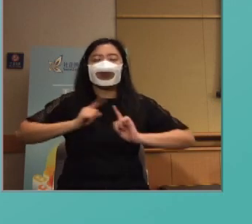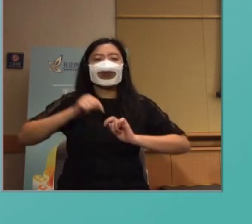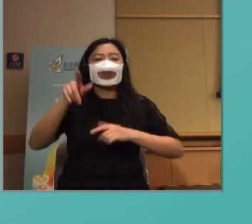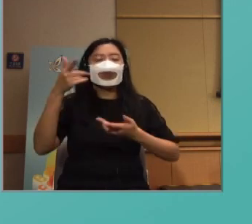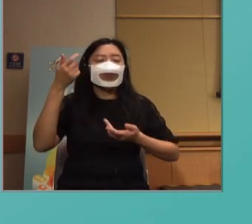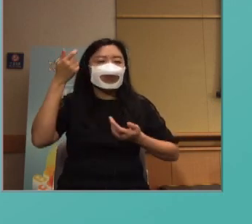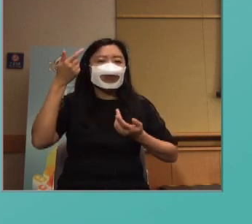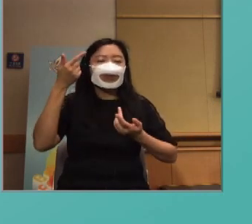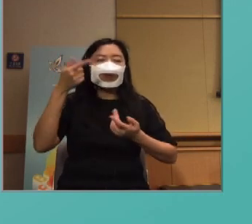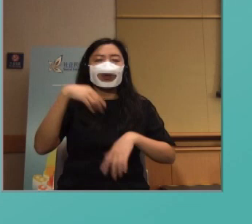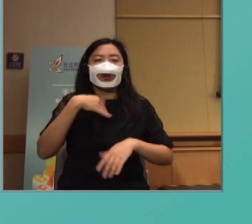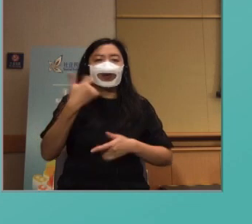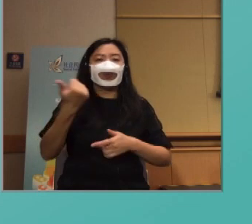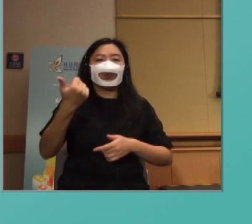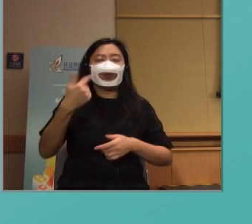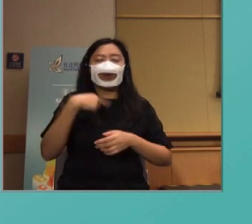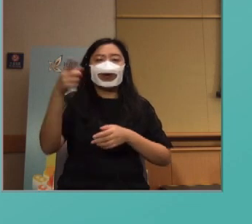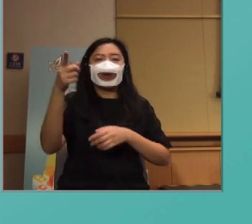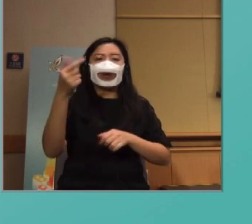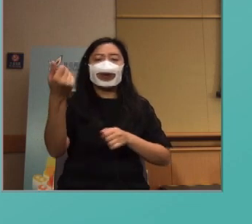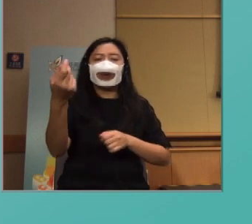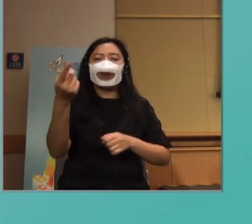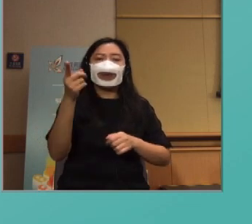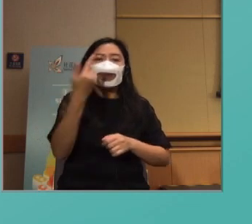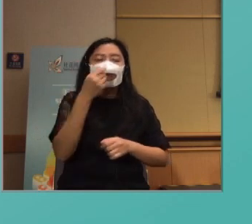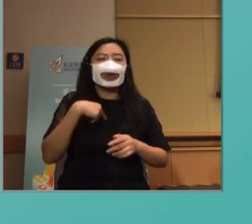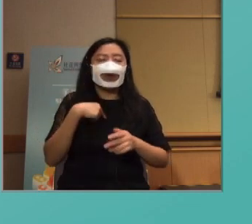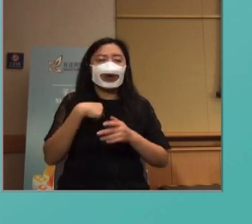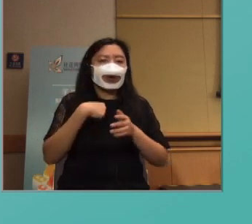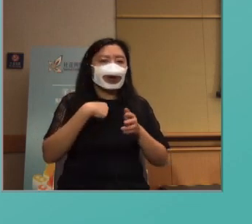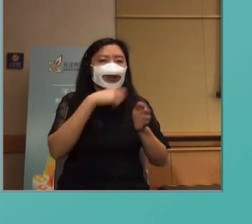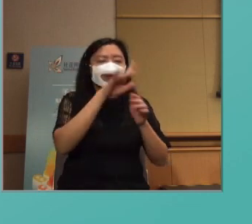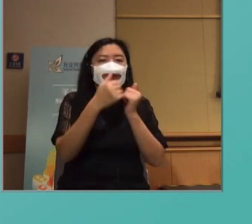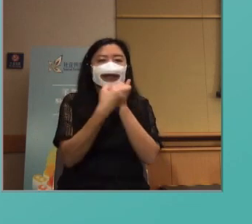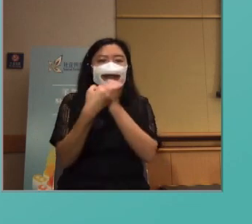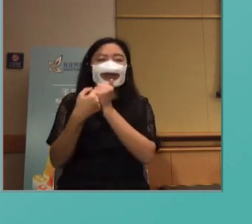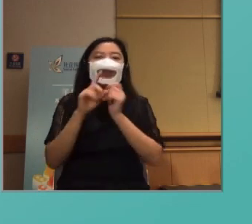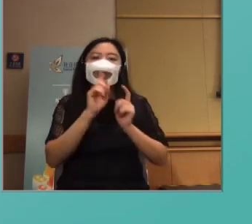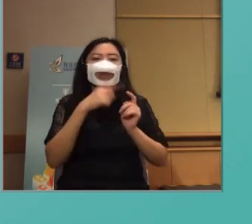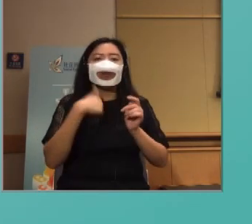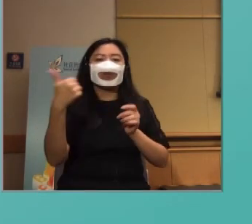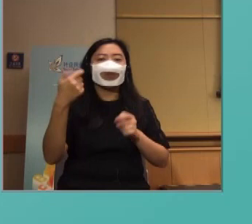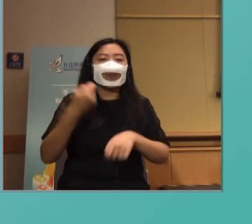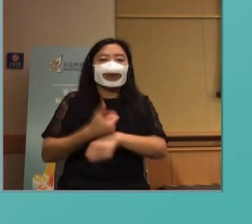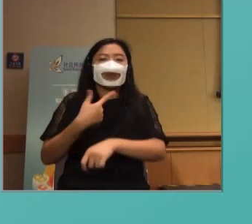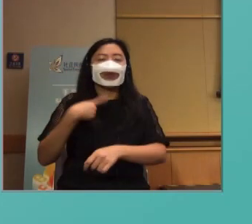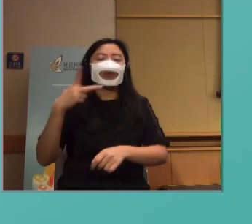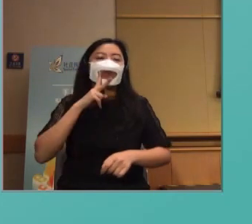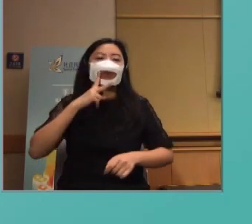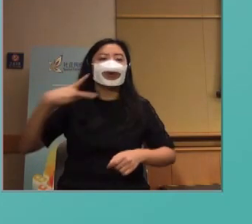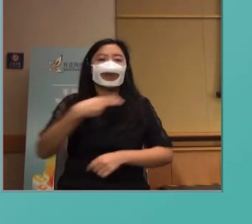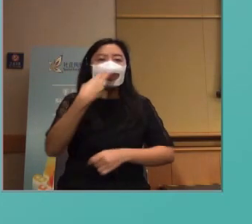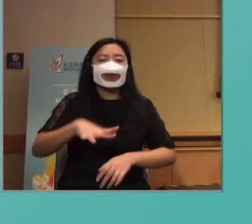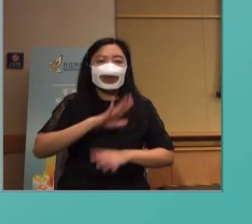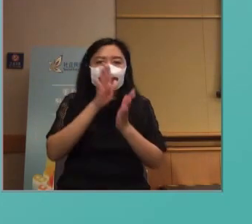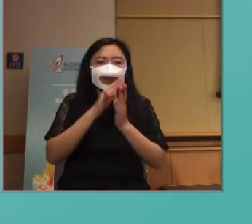your digital existence is worth nothing. So what this is really about is basically the ownership of our digital existence, which is why non-fungible tokens are so valuable.